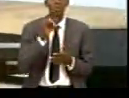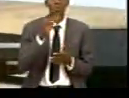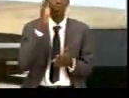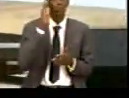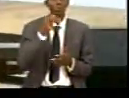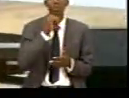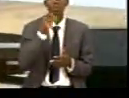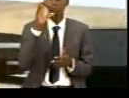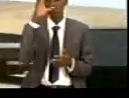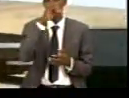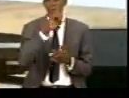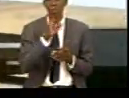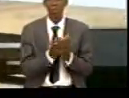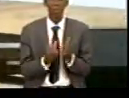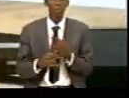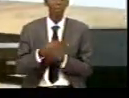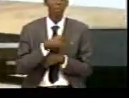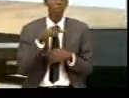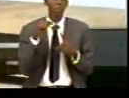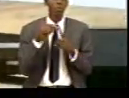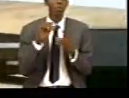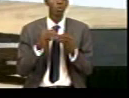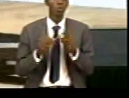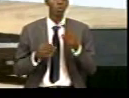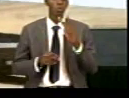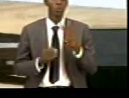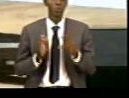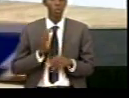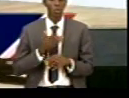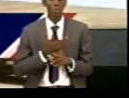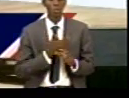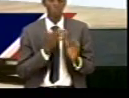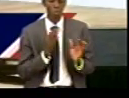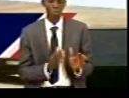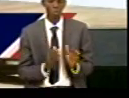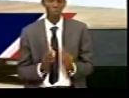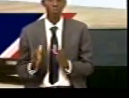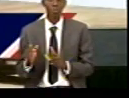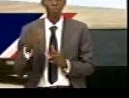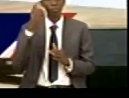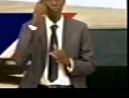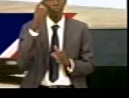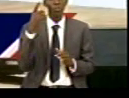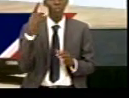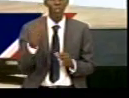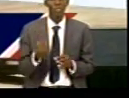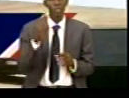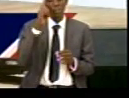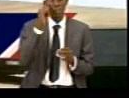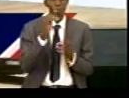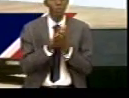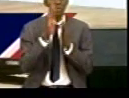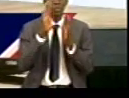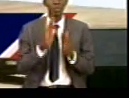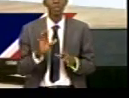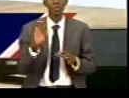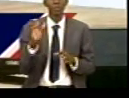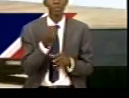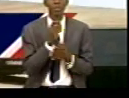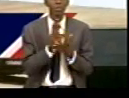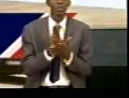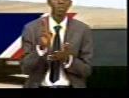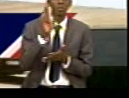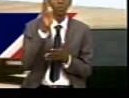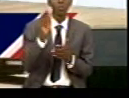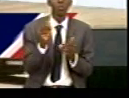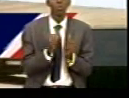that day? Point number two now, our preparation for the saints' rapture with the